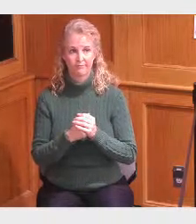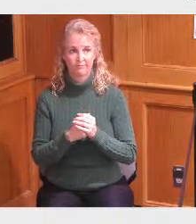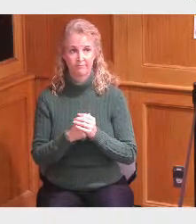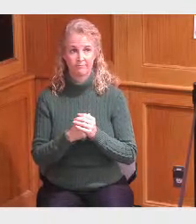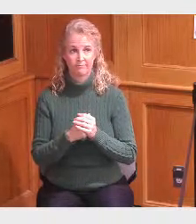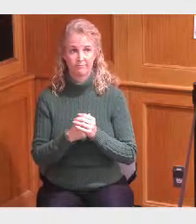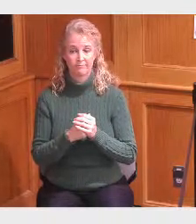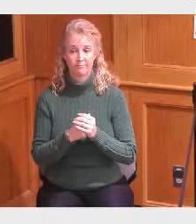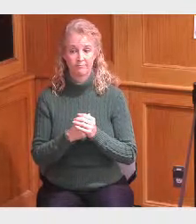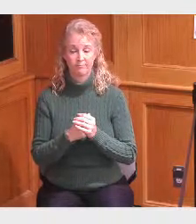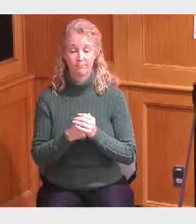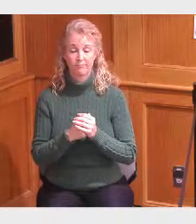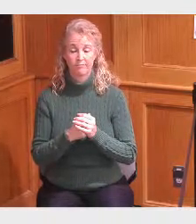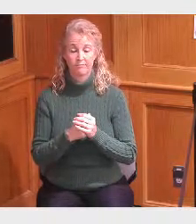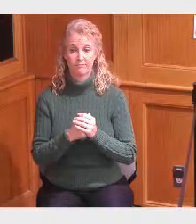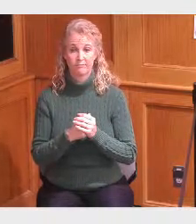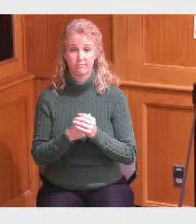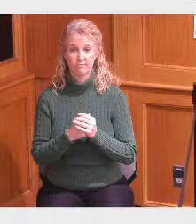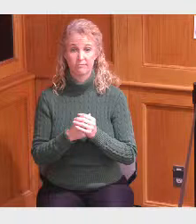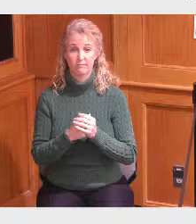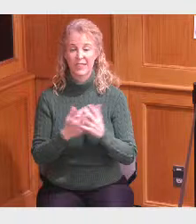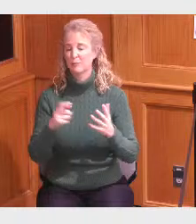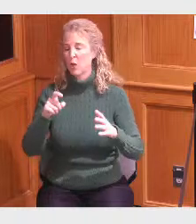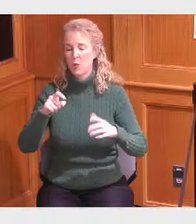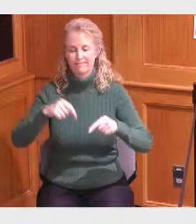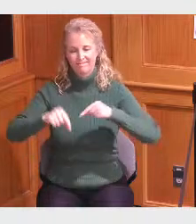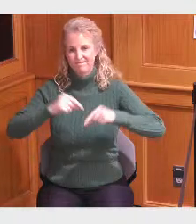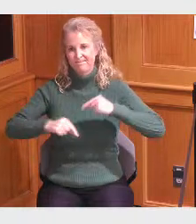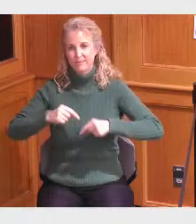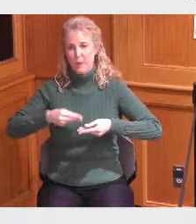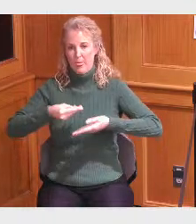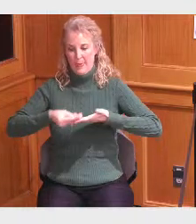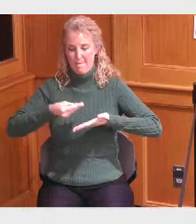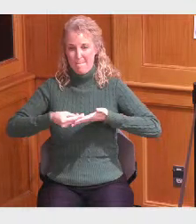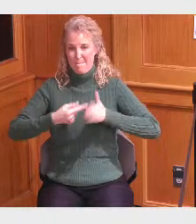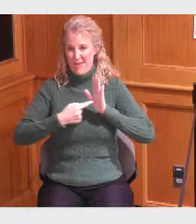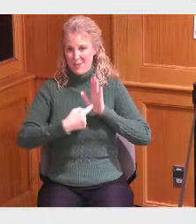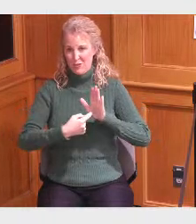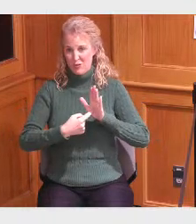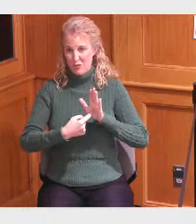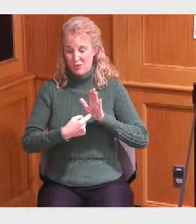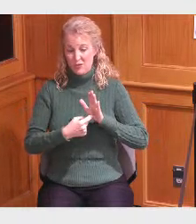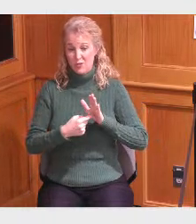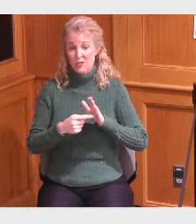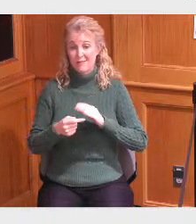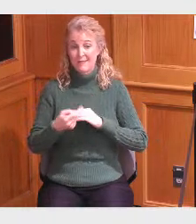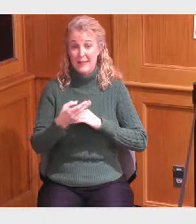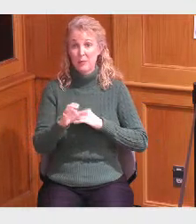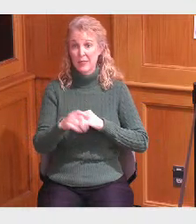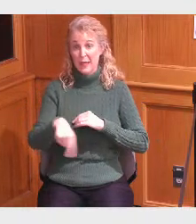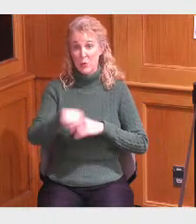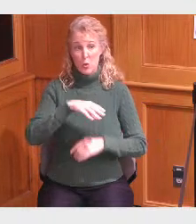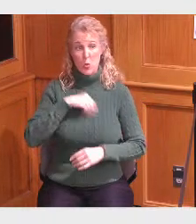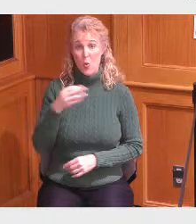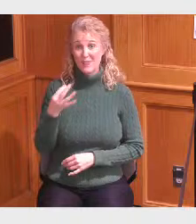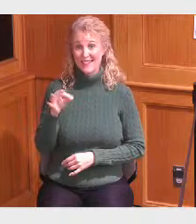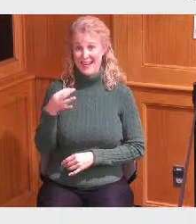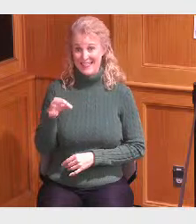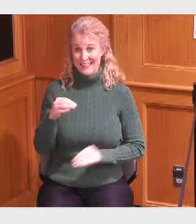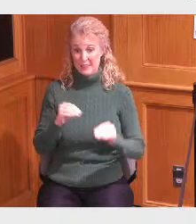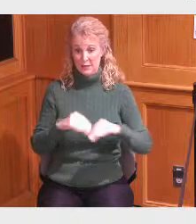One is around, and actually on the budget, I should mention that the county has 19 properties, and